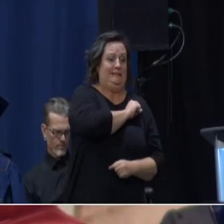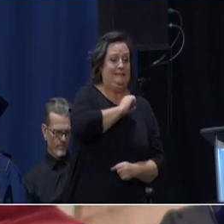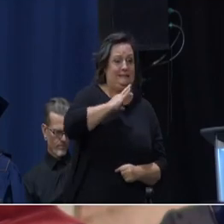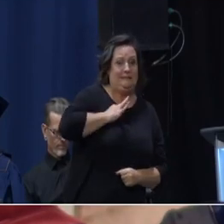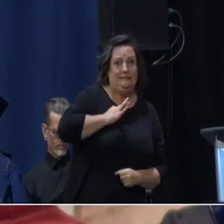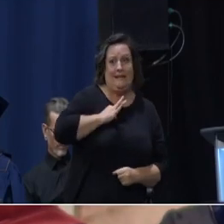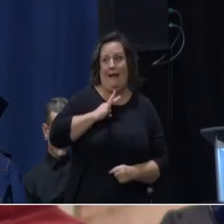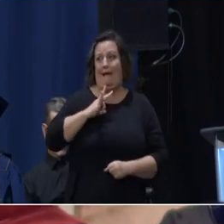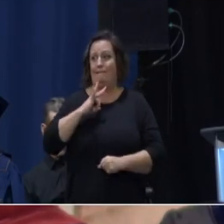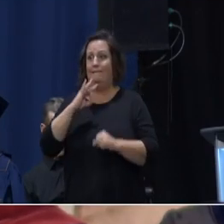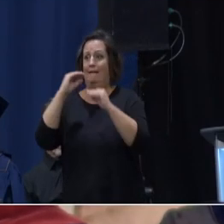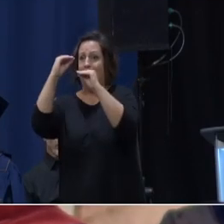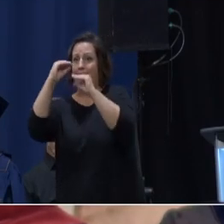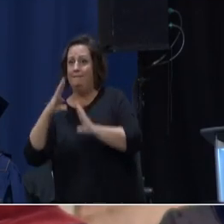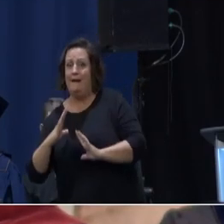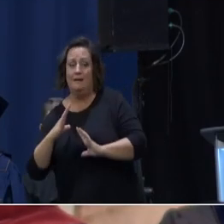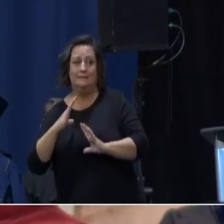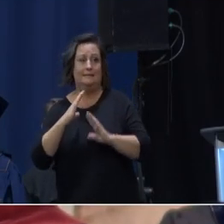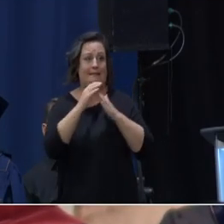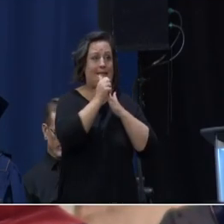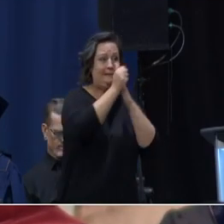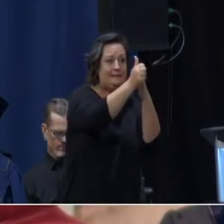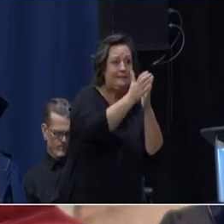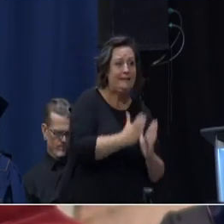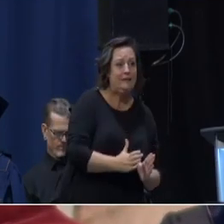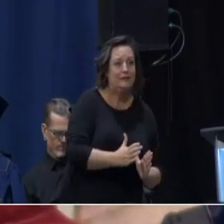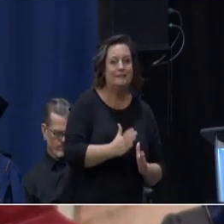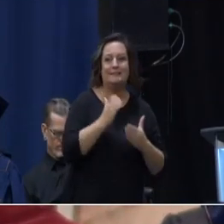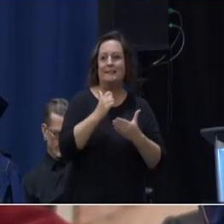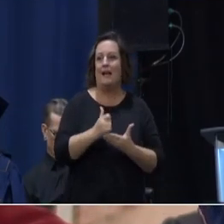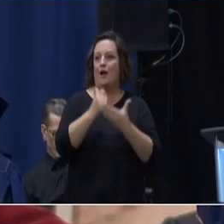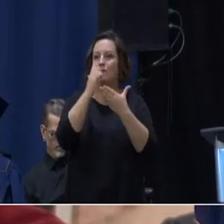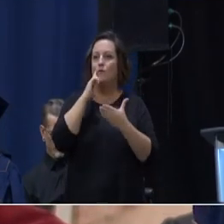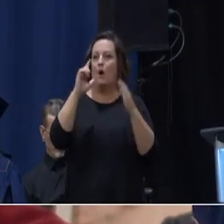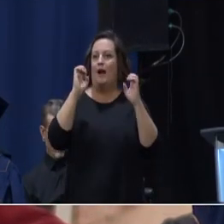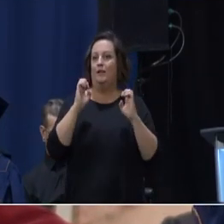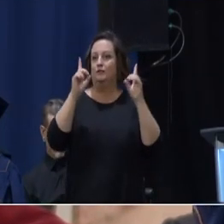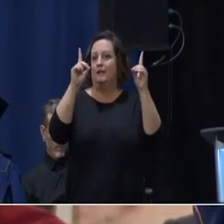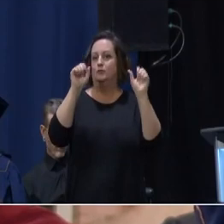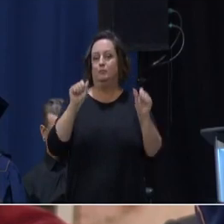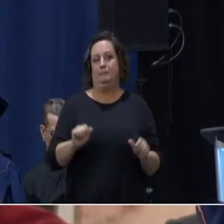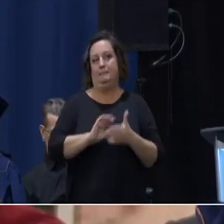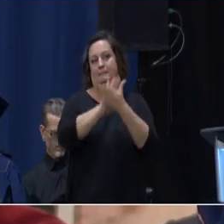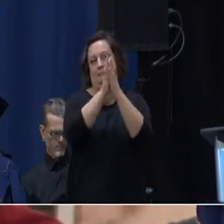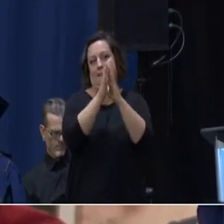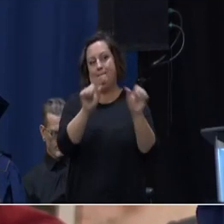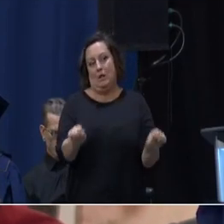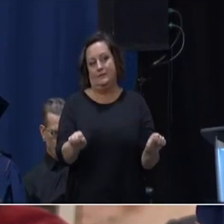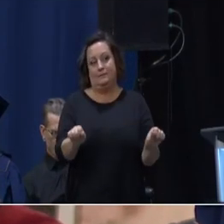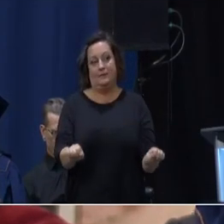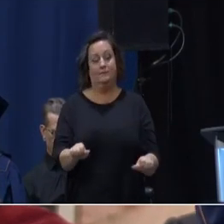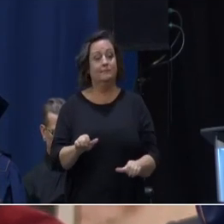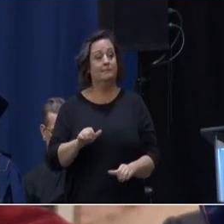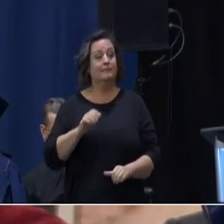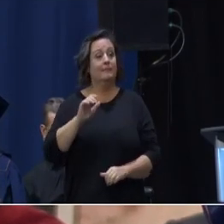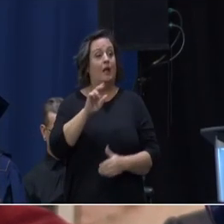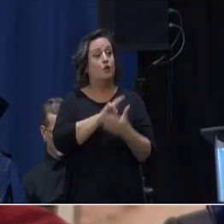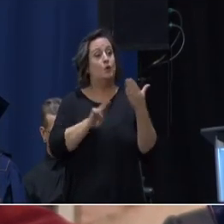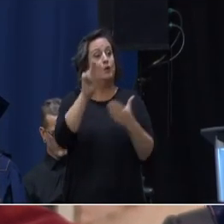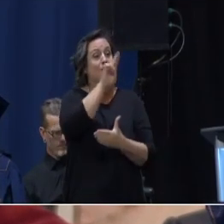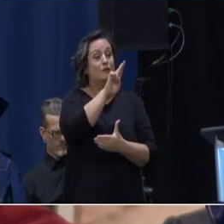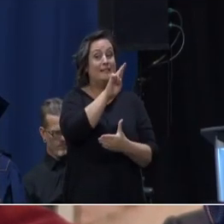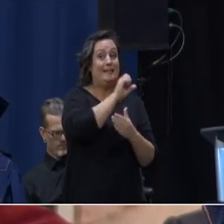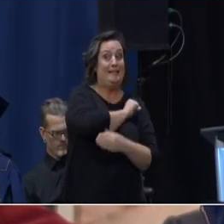university leaders who make transformative education possible at UNC. Will our university staff,